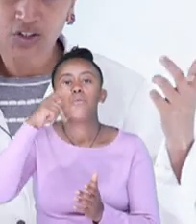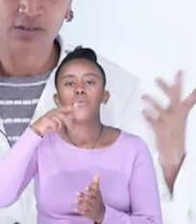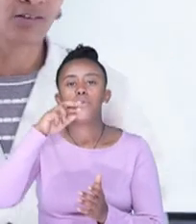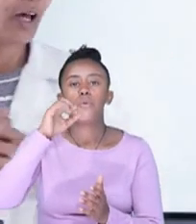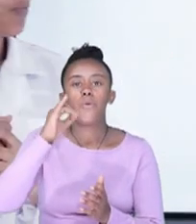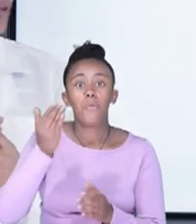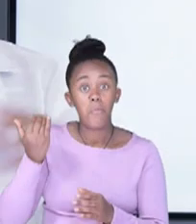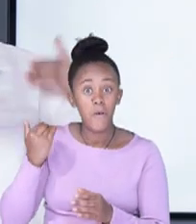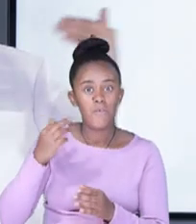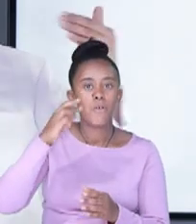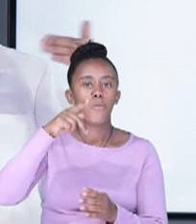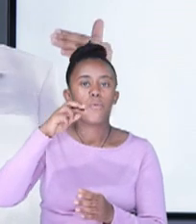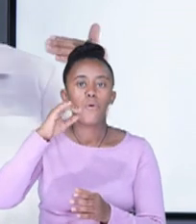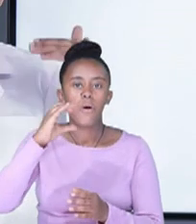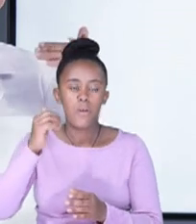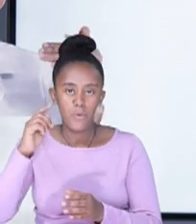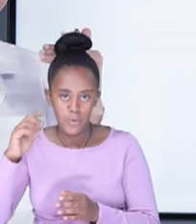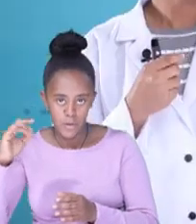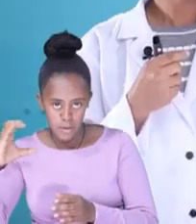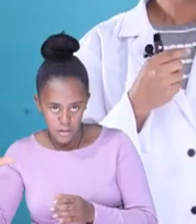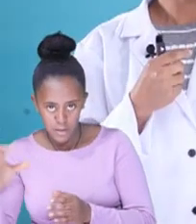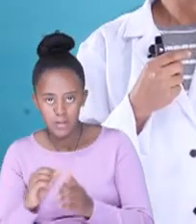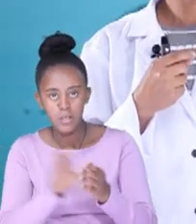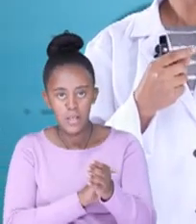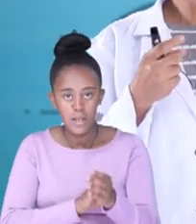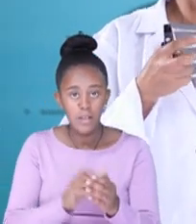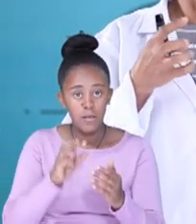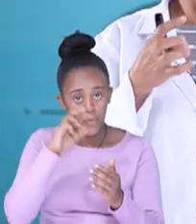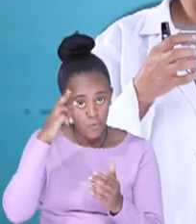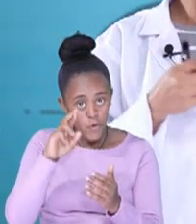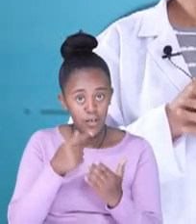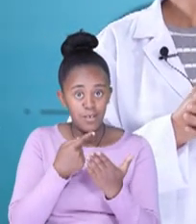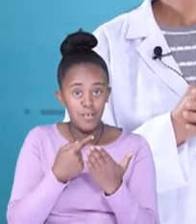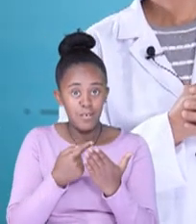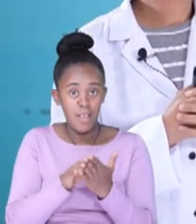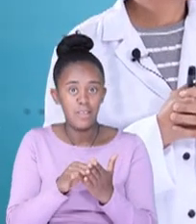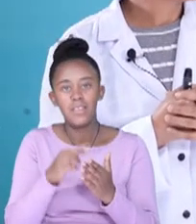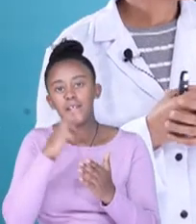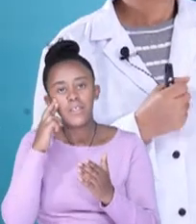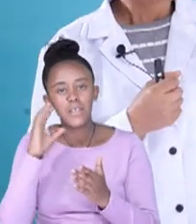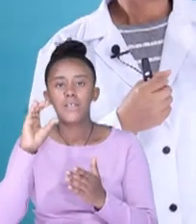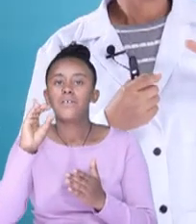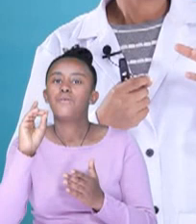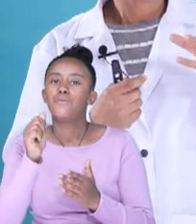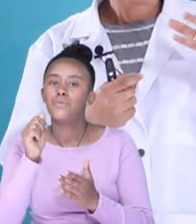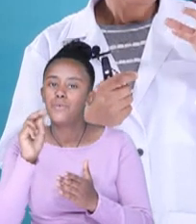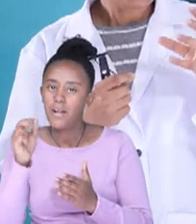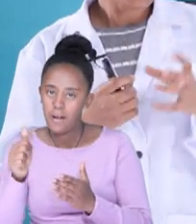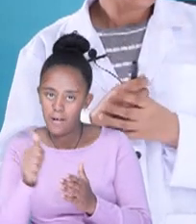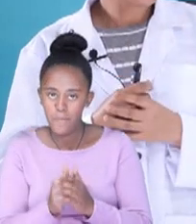in ancient time before evolution of eukaryotic cell. For that reason, they have their own DNA.